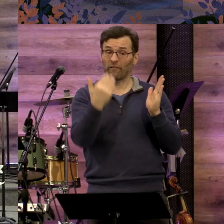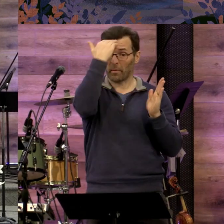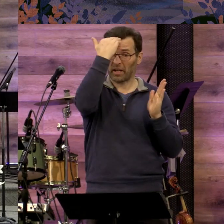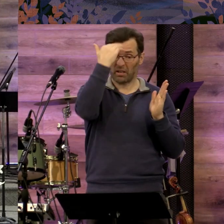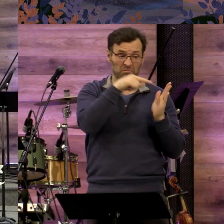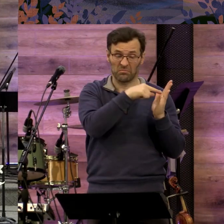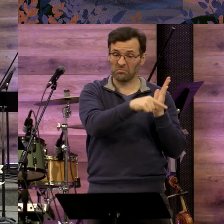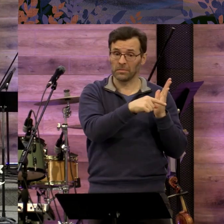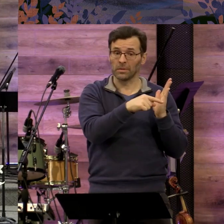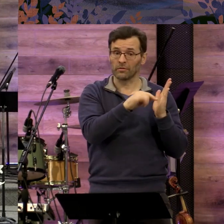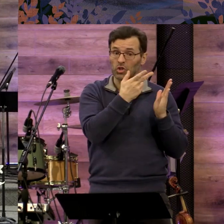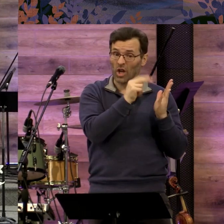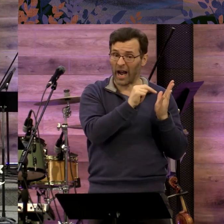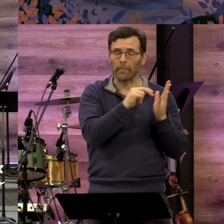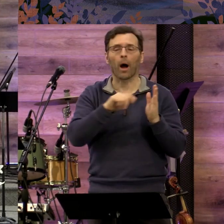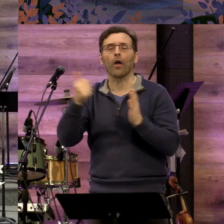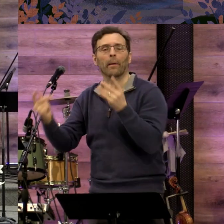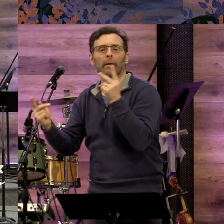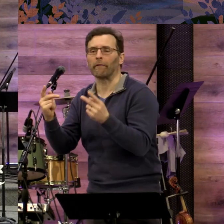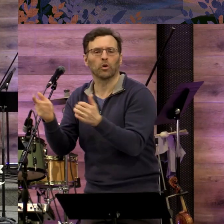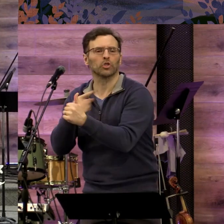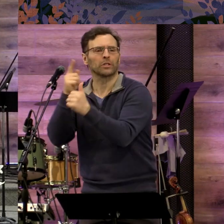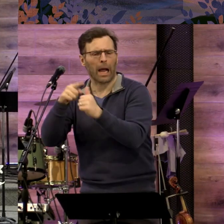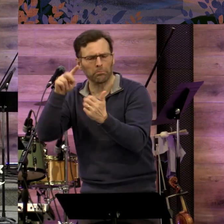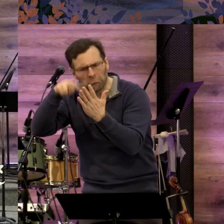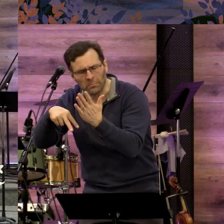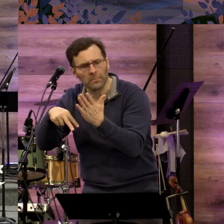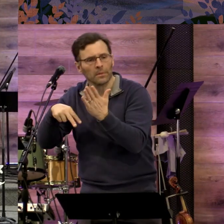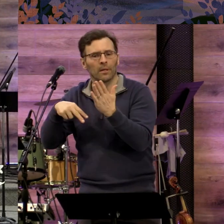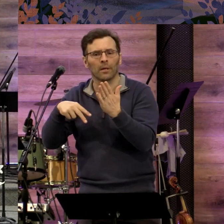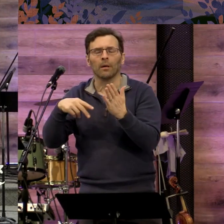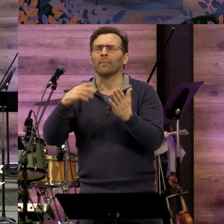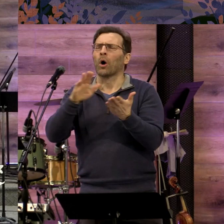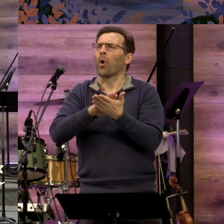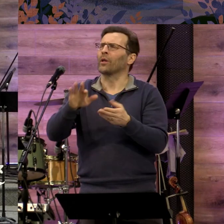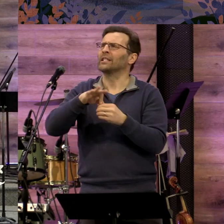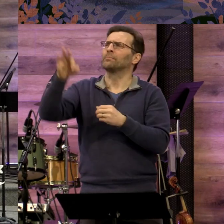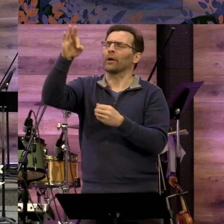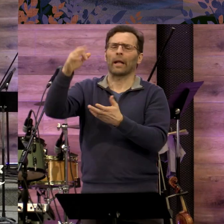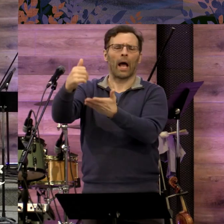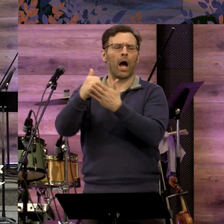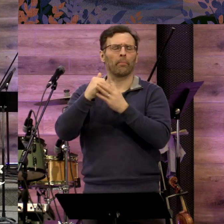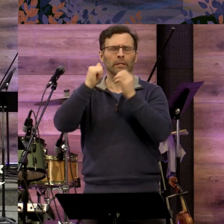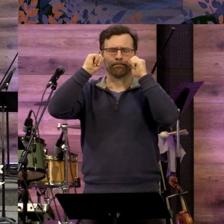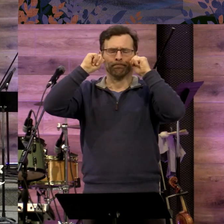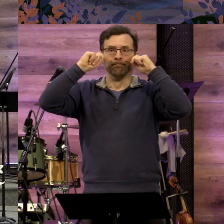heard it before. Holy Spirit, would you open our eyes to Christ this morning?